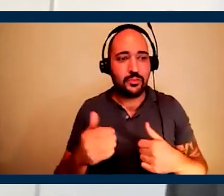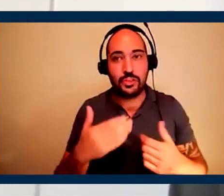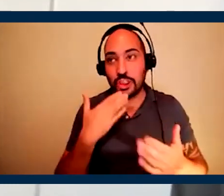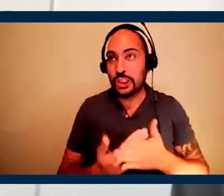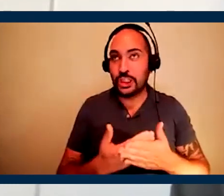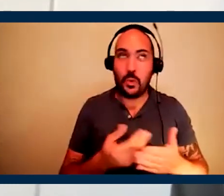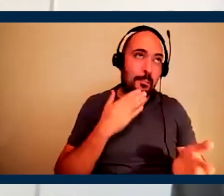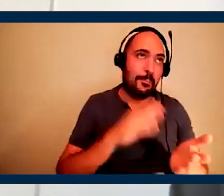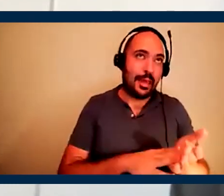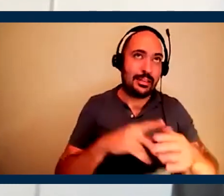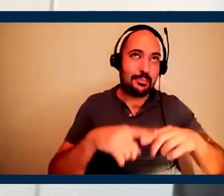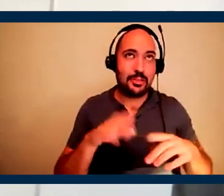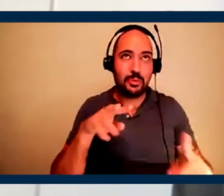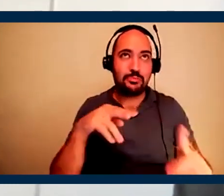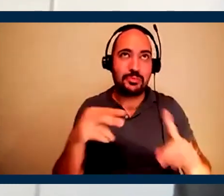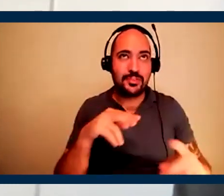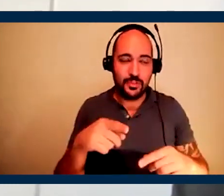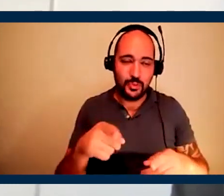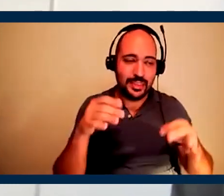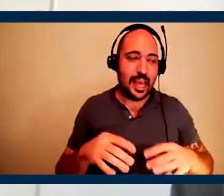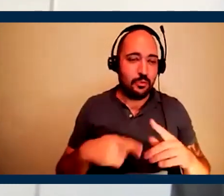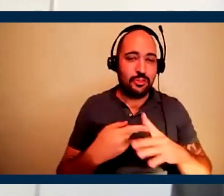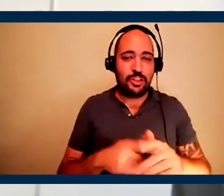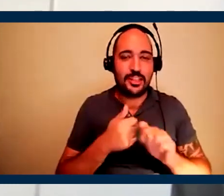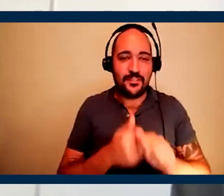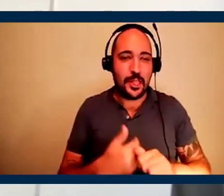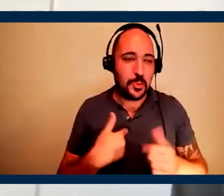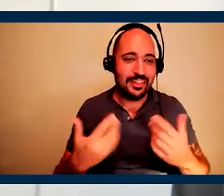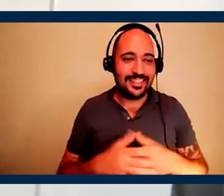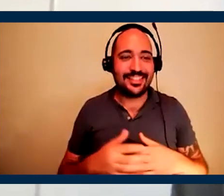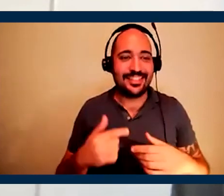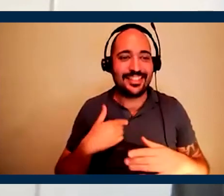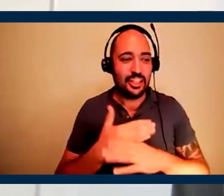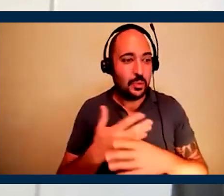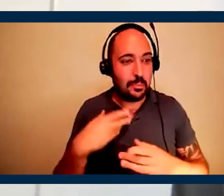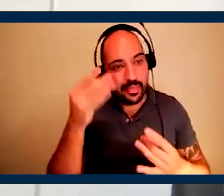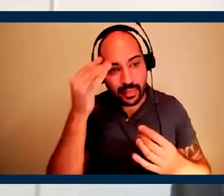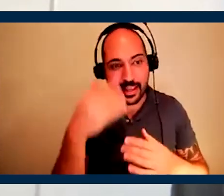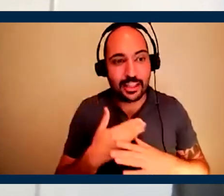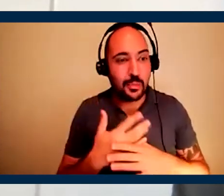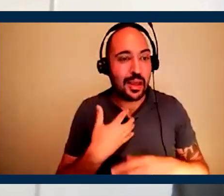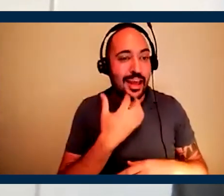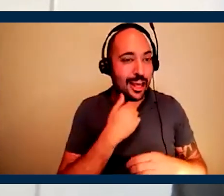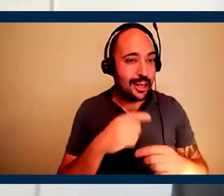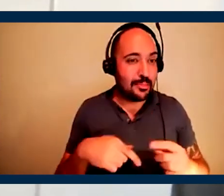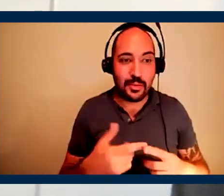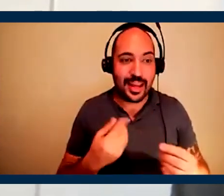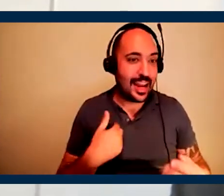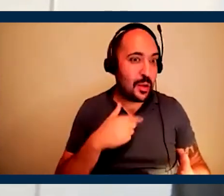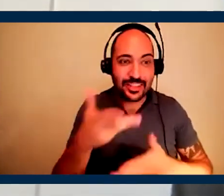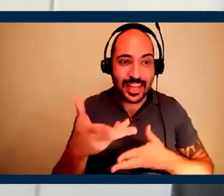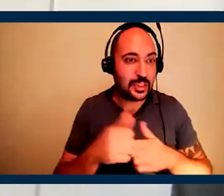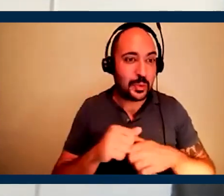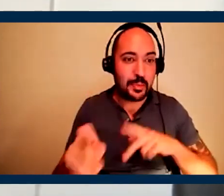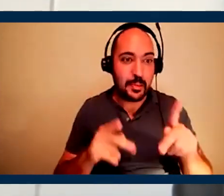bad. You can decide when you start following. But I share what I'm thinking. I share what I care about, and I engage with folks. So if you'd like to